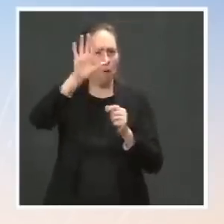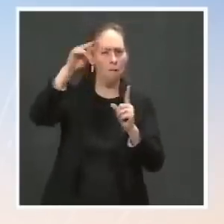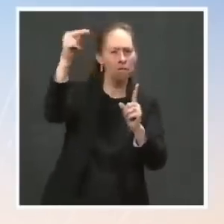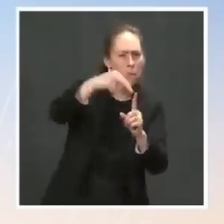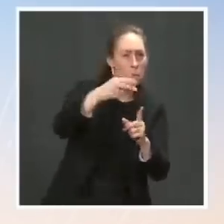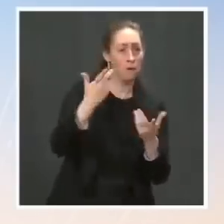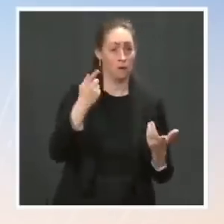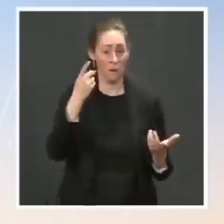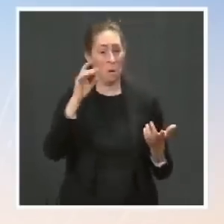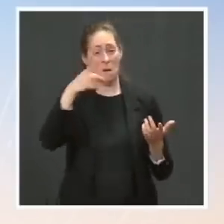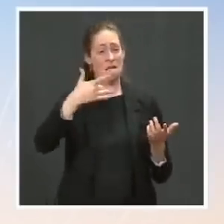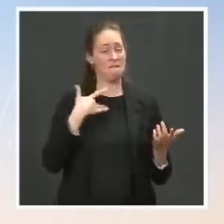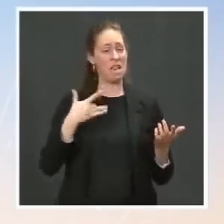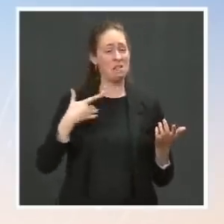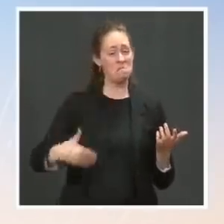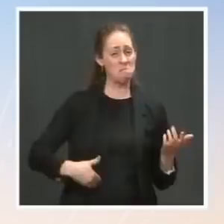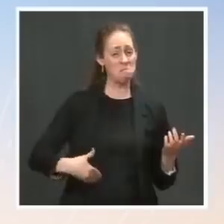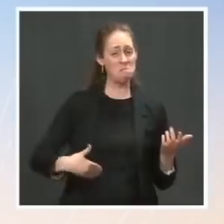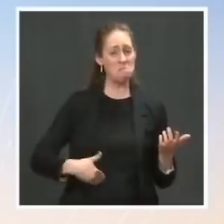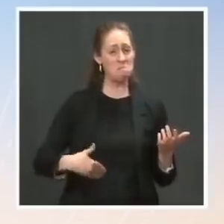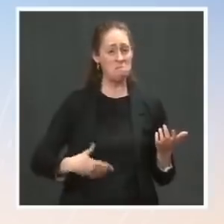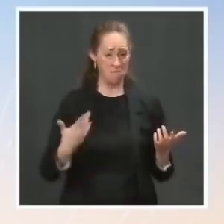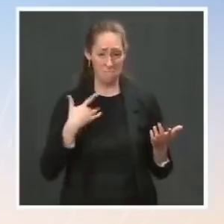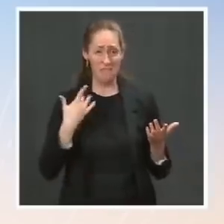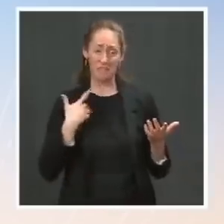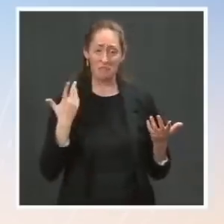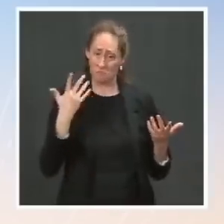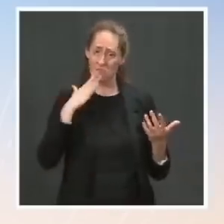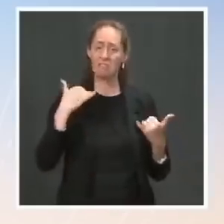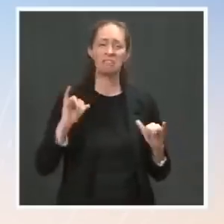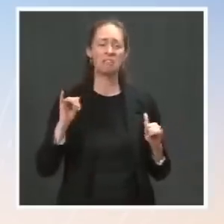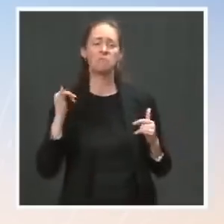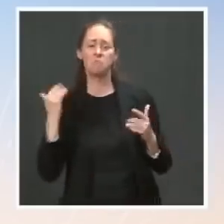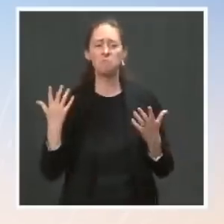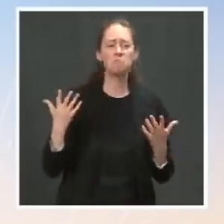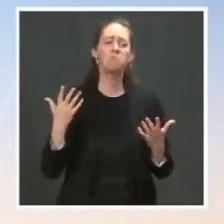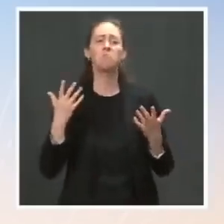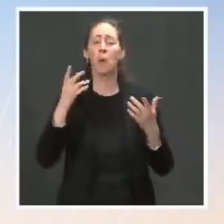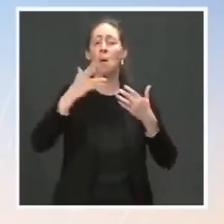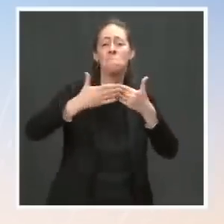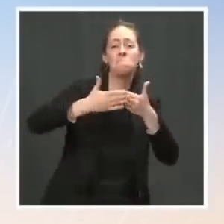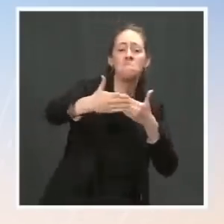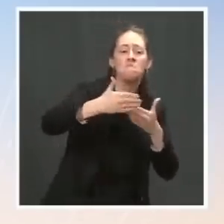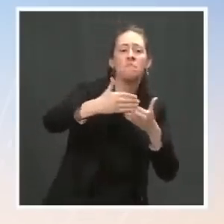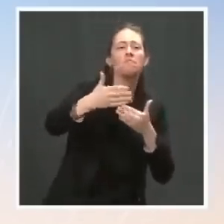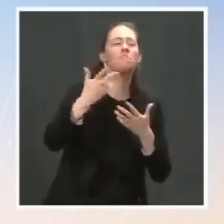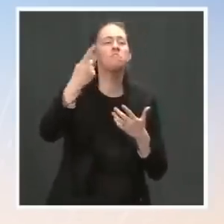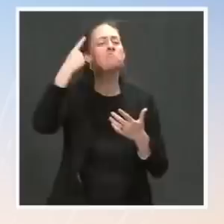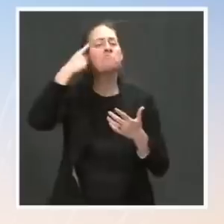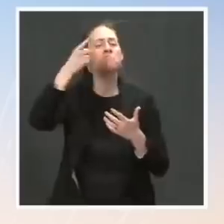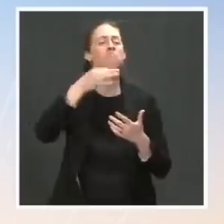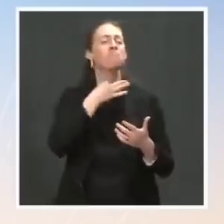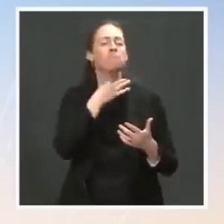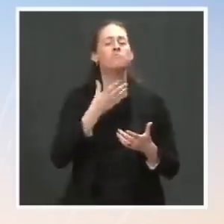don't, basically if you don't think that the last few days have been representative of a broader trend. And more broadly, I know that you, or